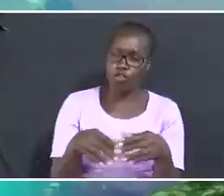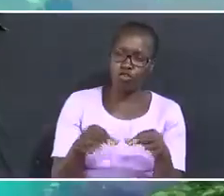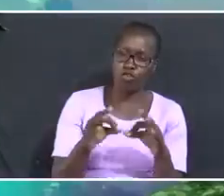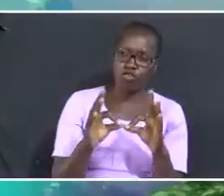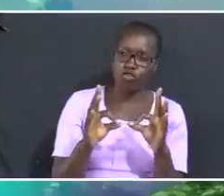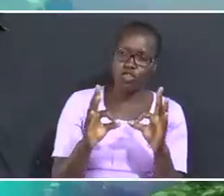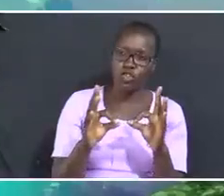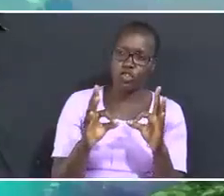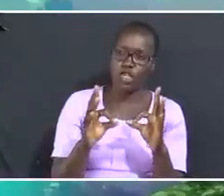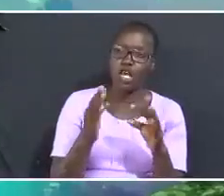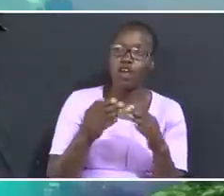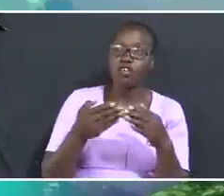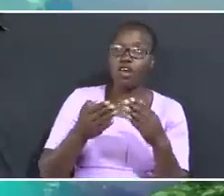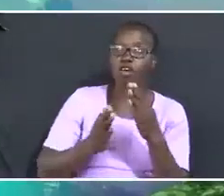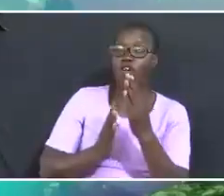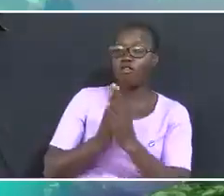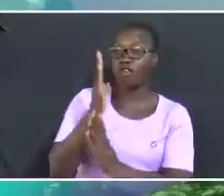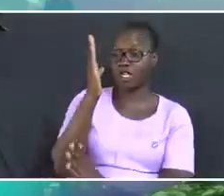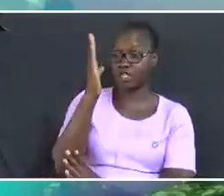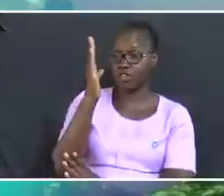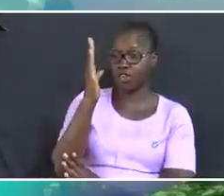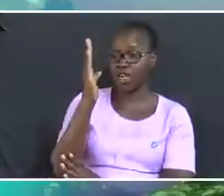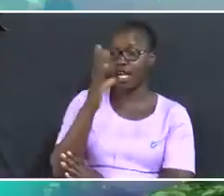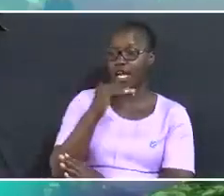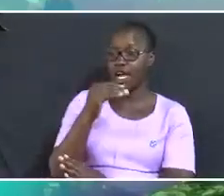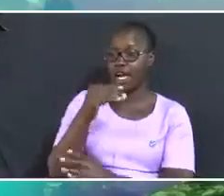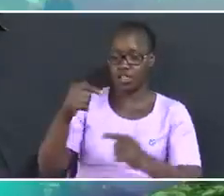a horizontal structure.